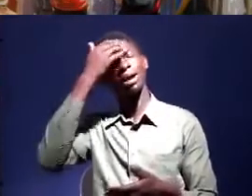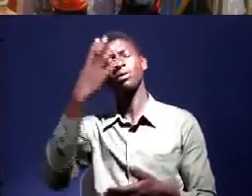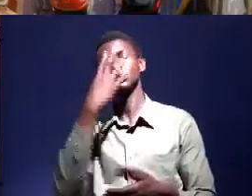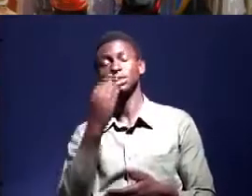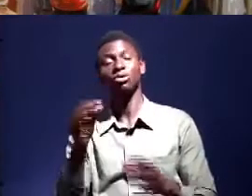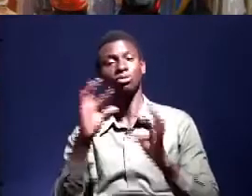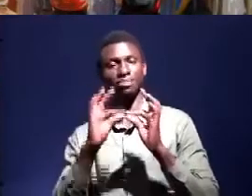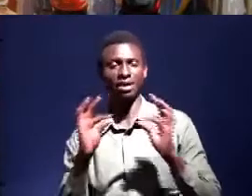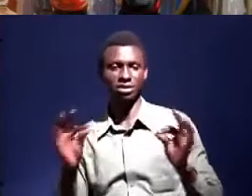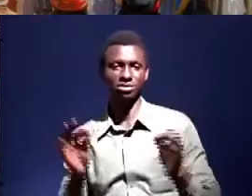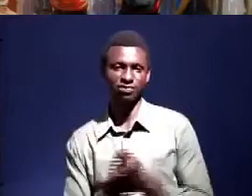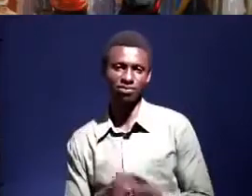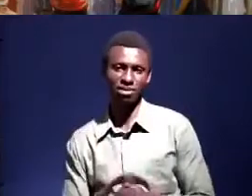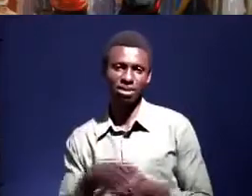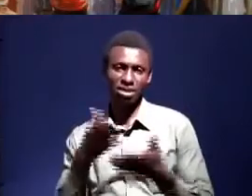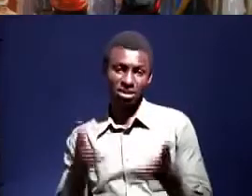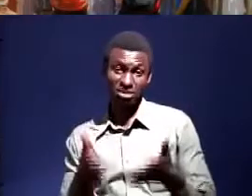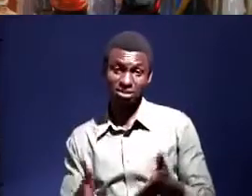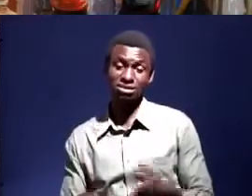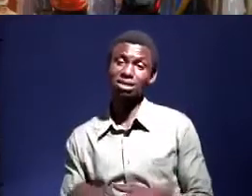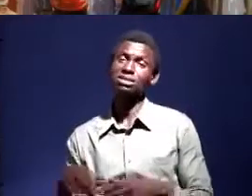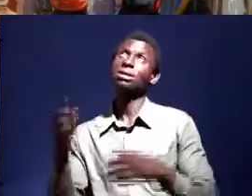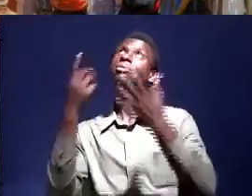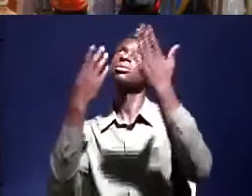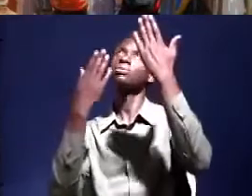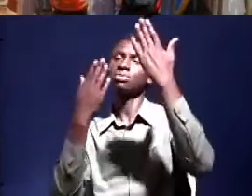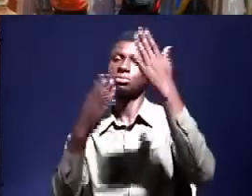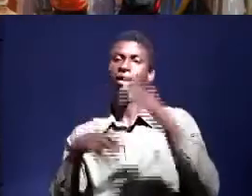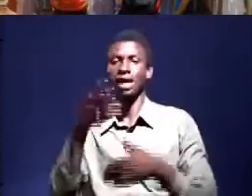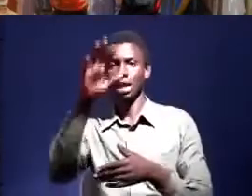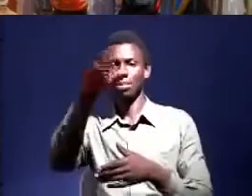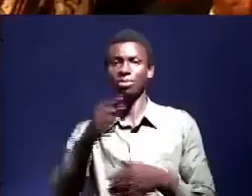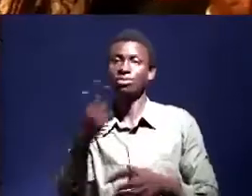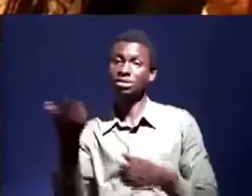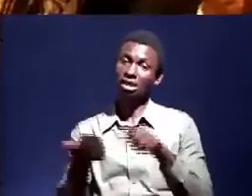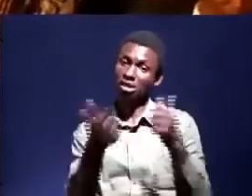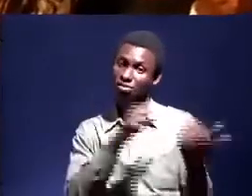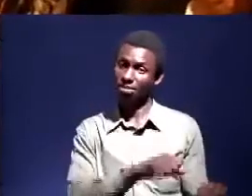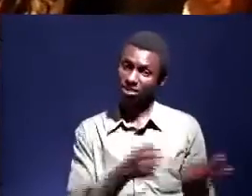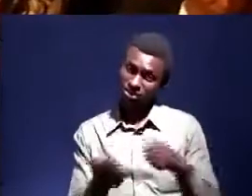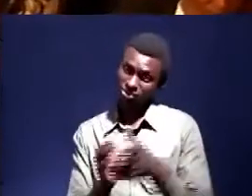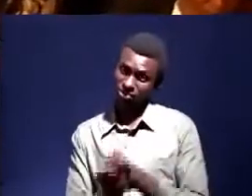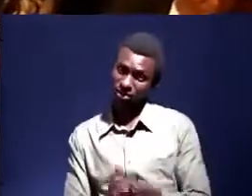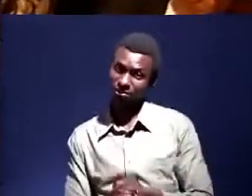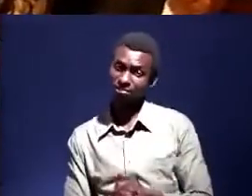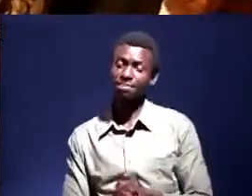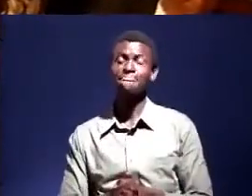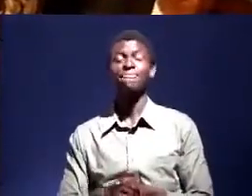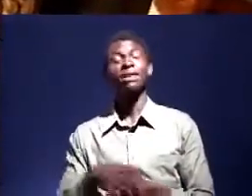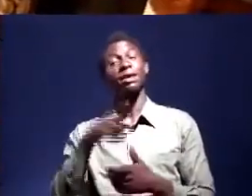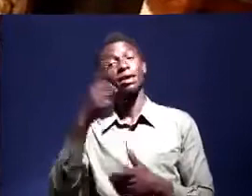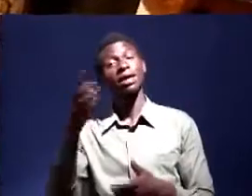calls you to baptism, make that decision to follow him.